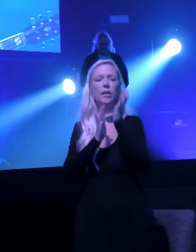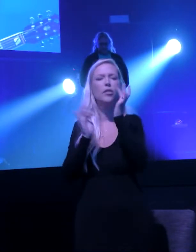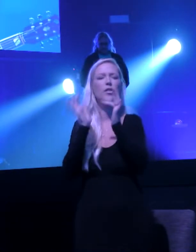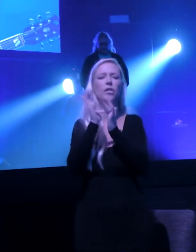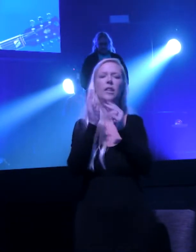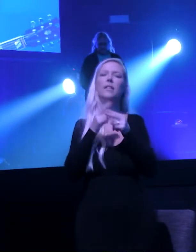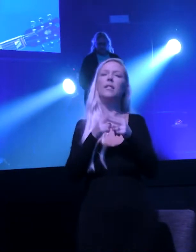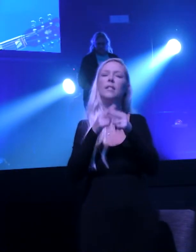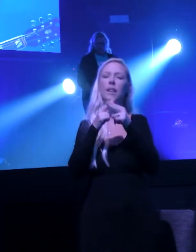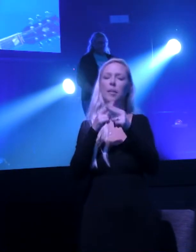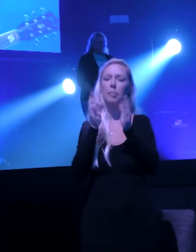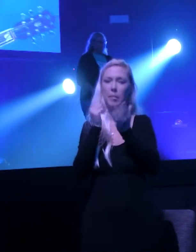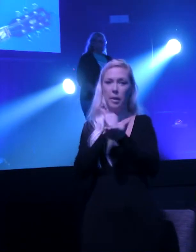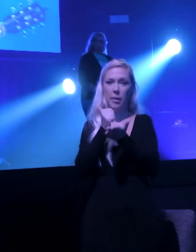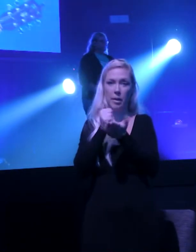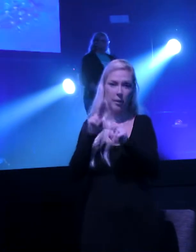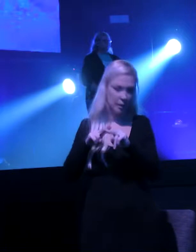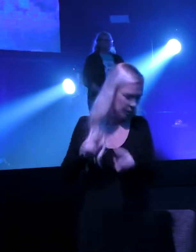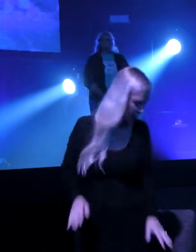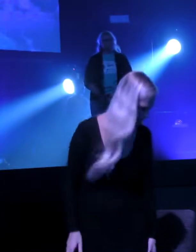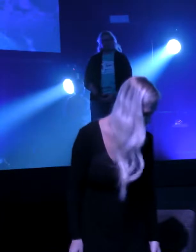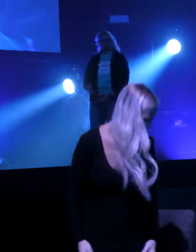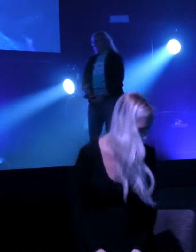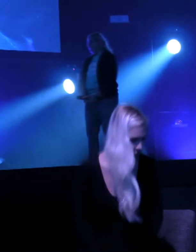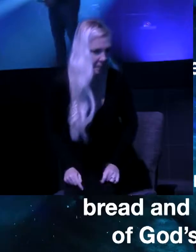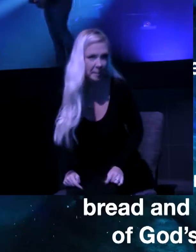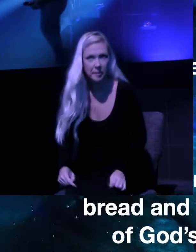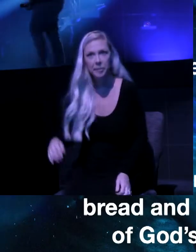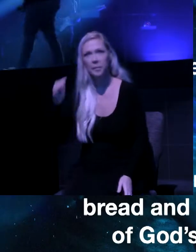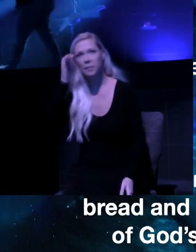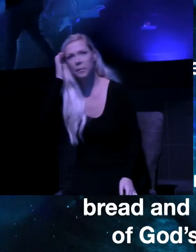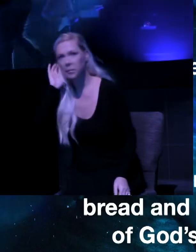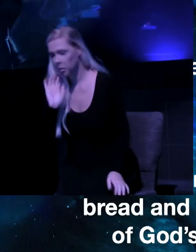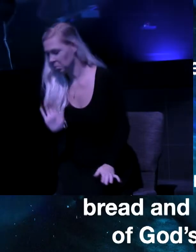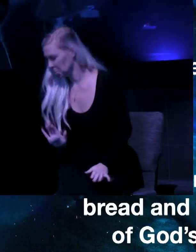name. Amen. You can have a seat.